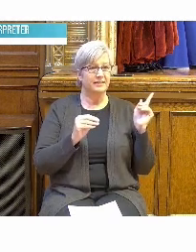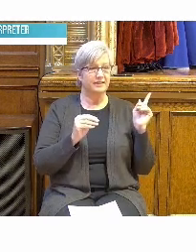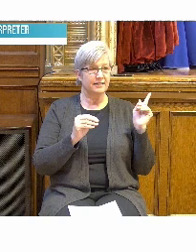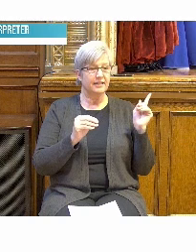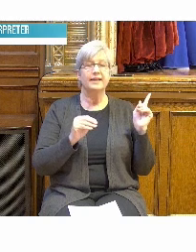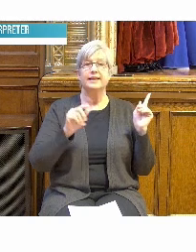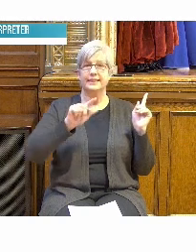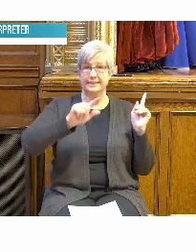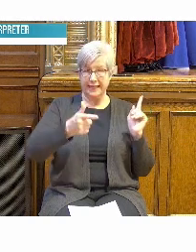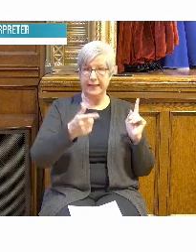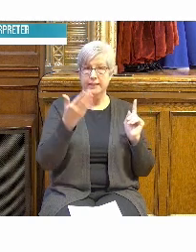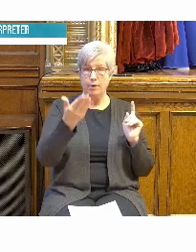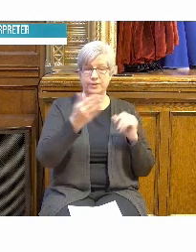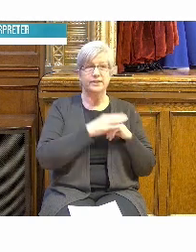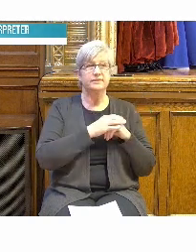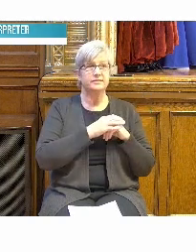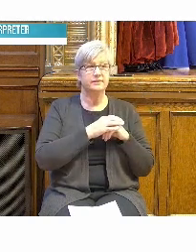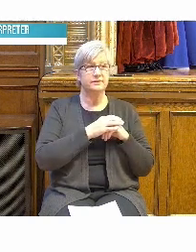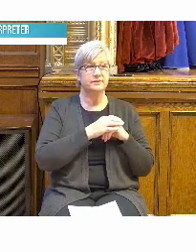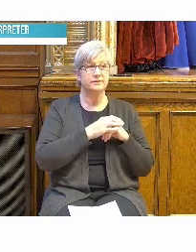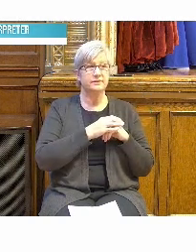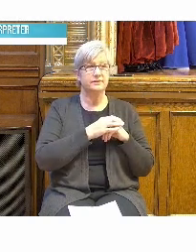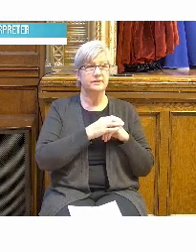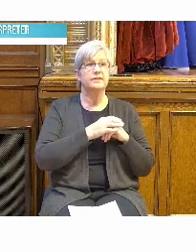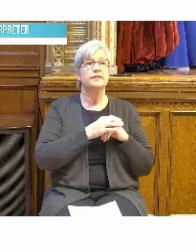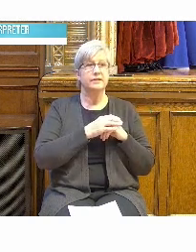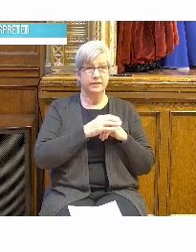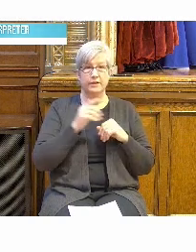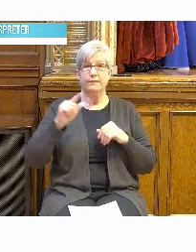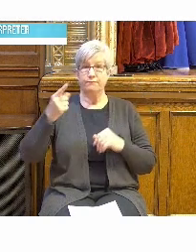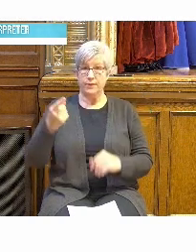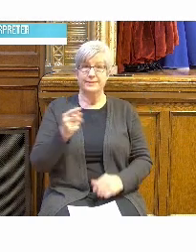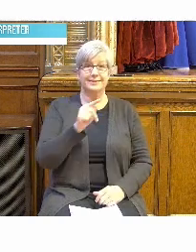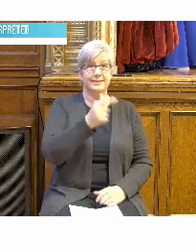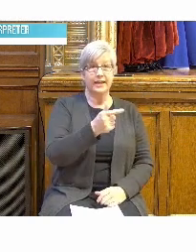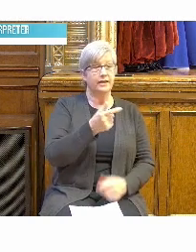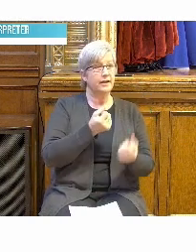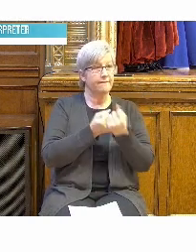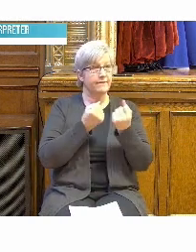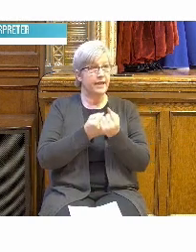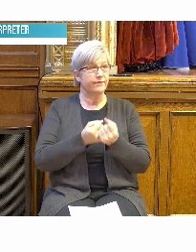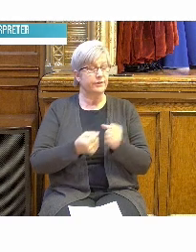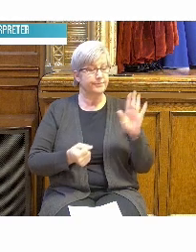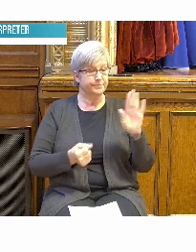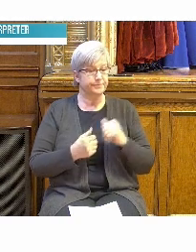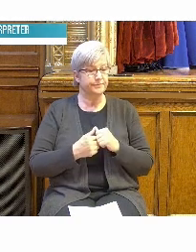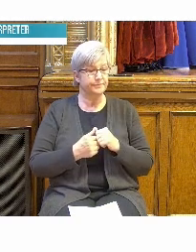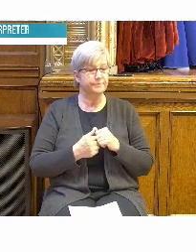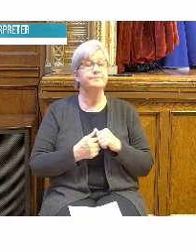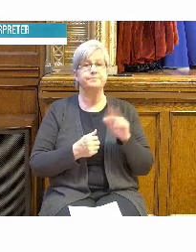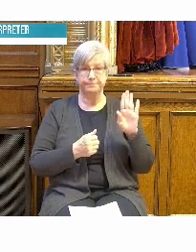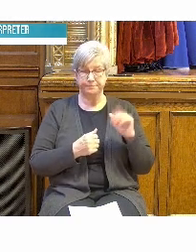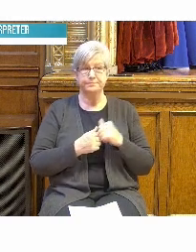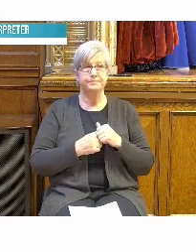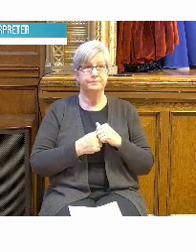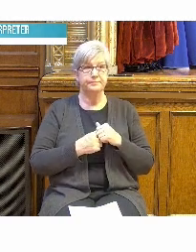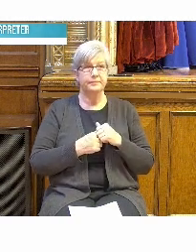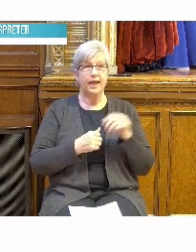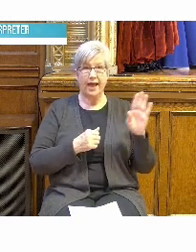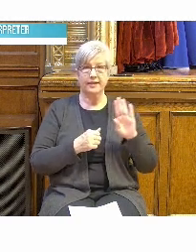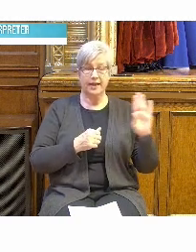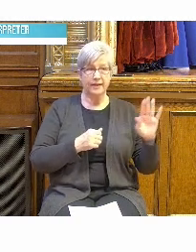I second the motion. A motion has been made and seconded. All in favor? Aye.